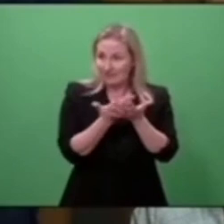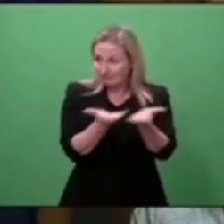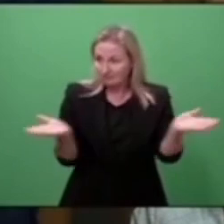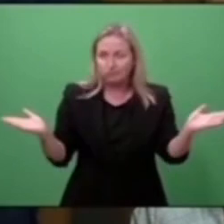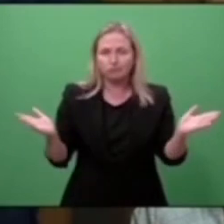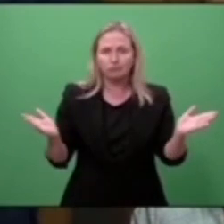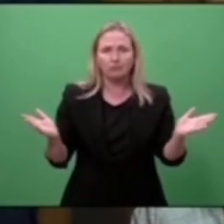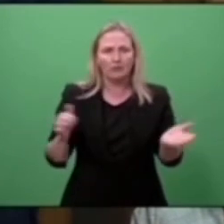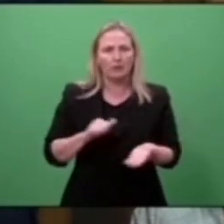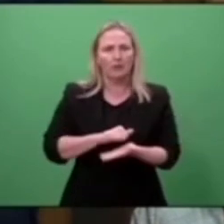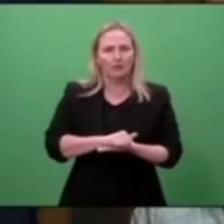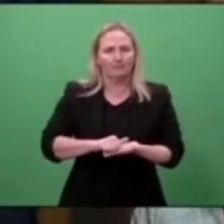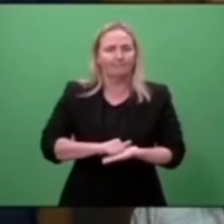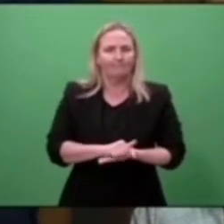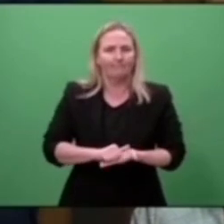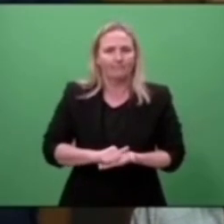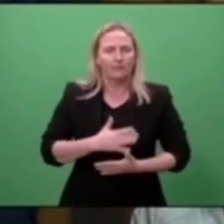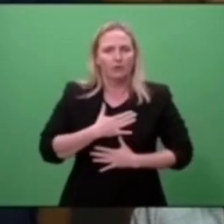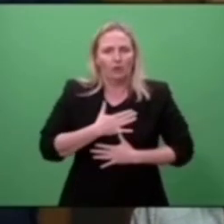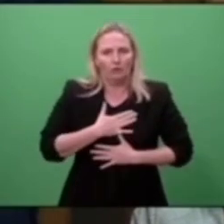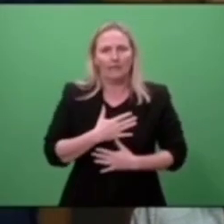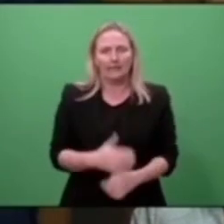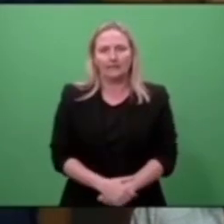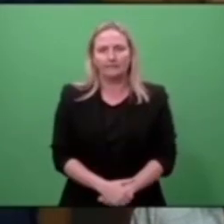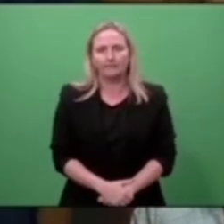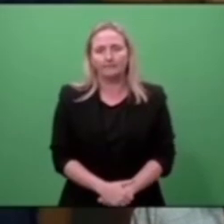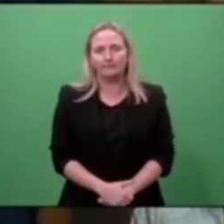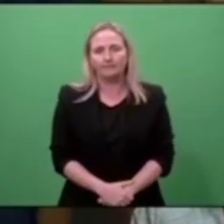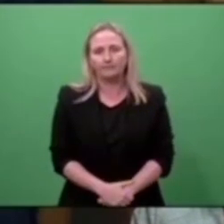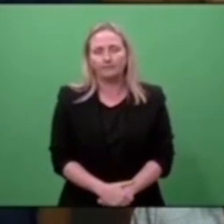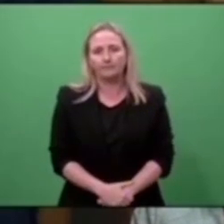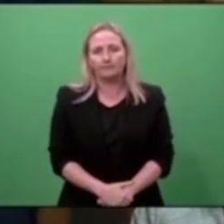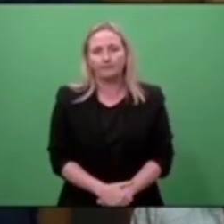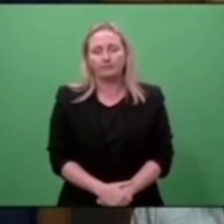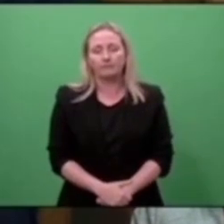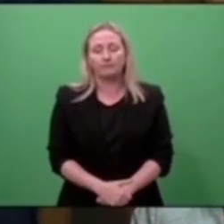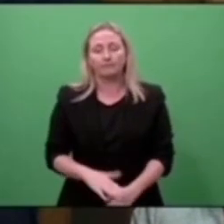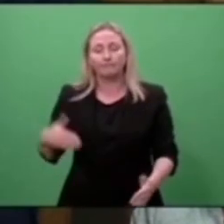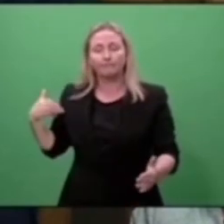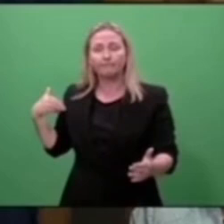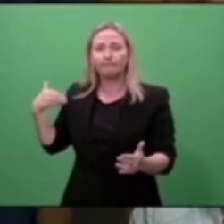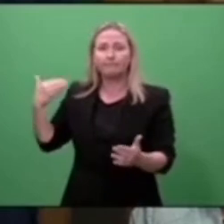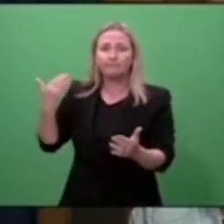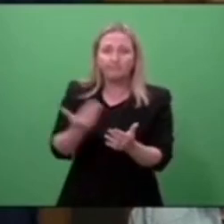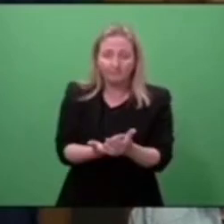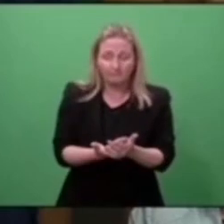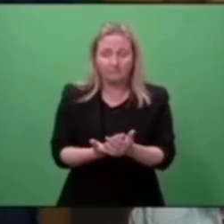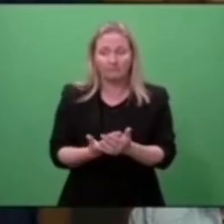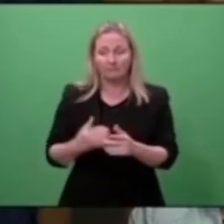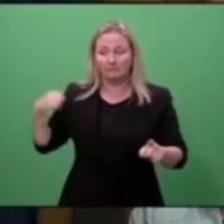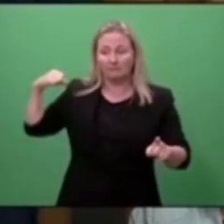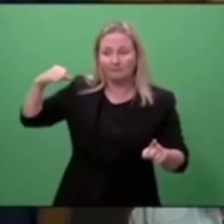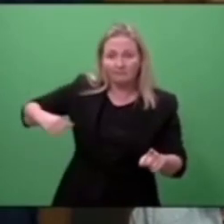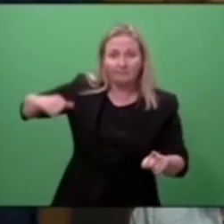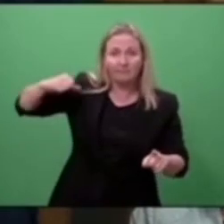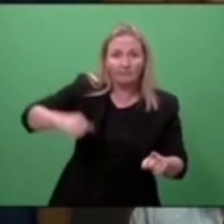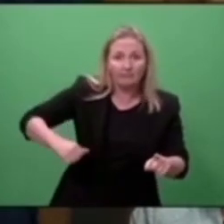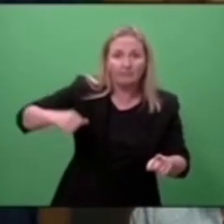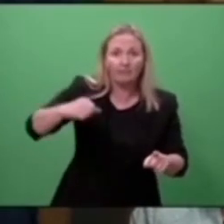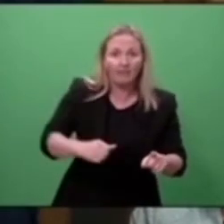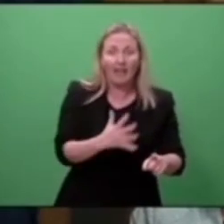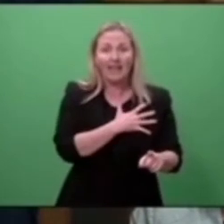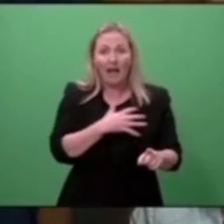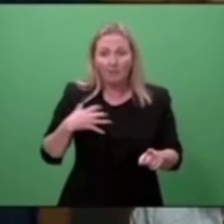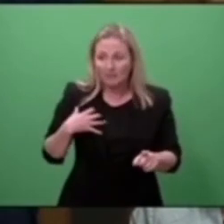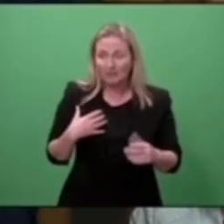For too long, across governments, across generations, far too many people